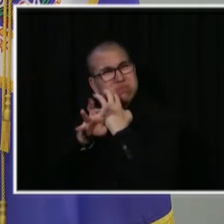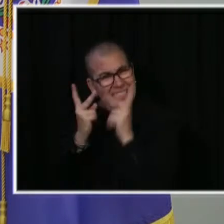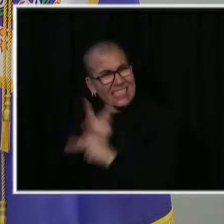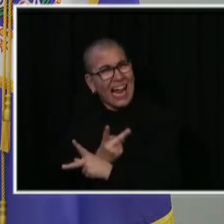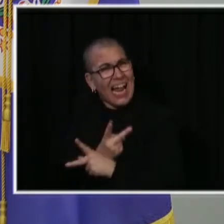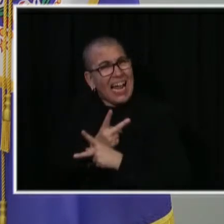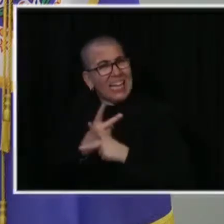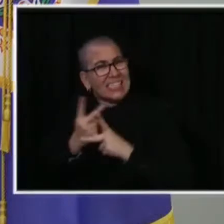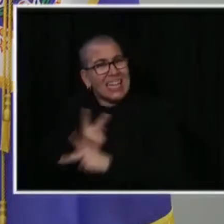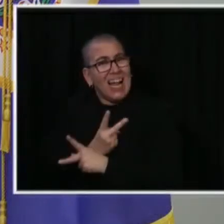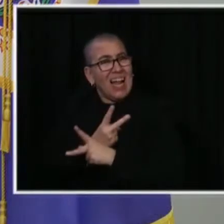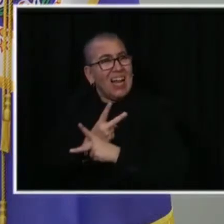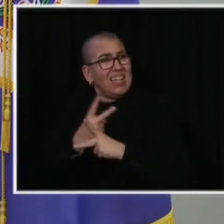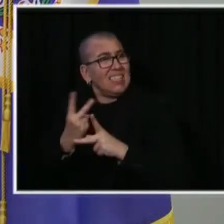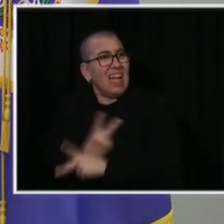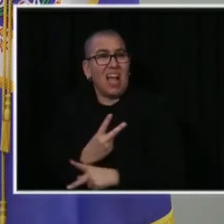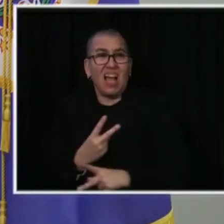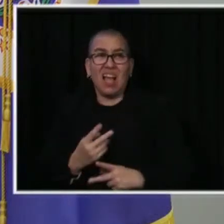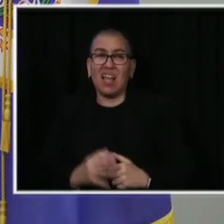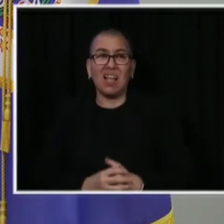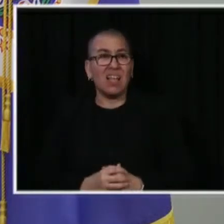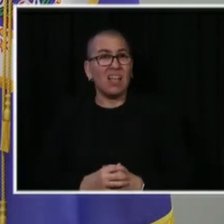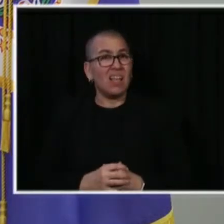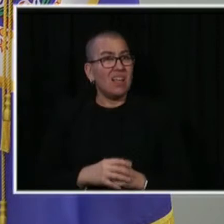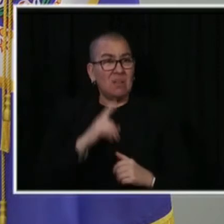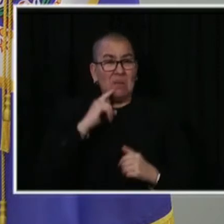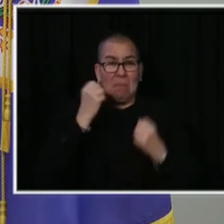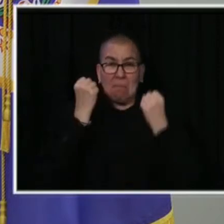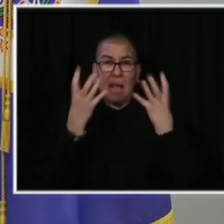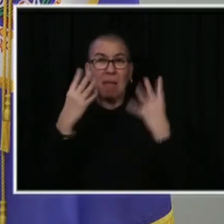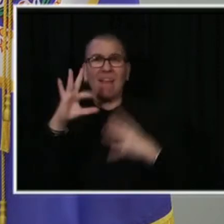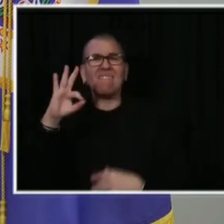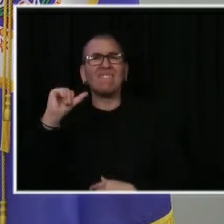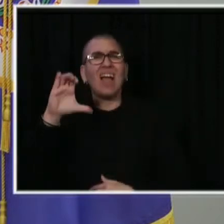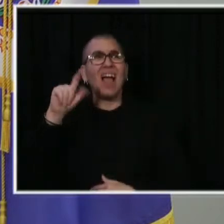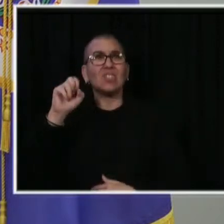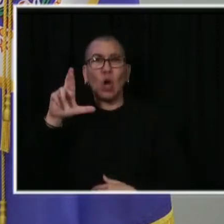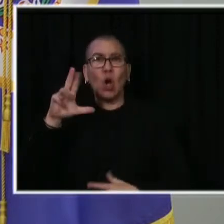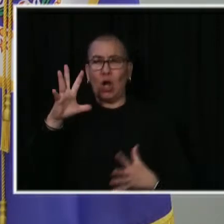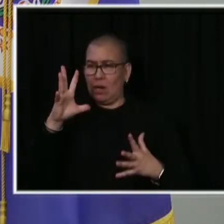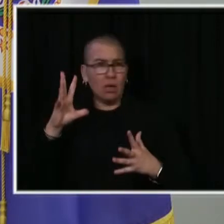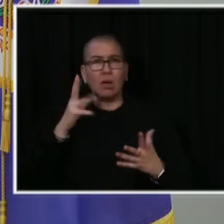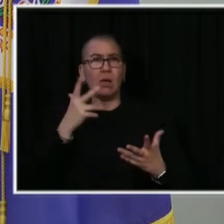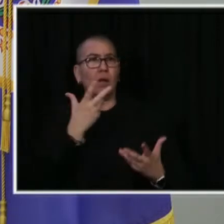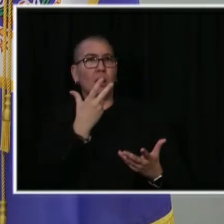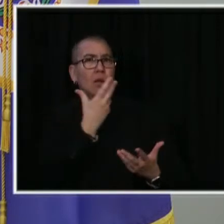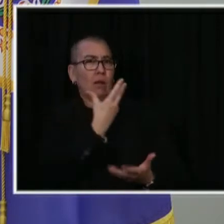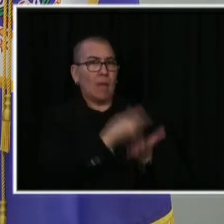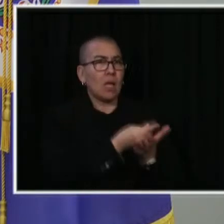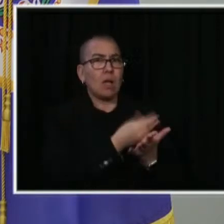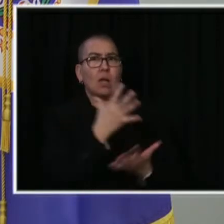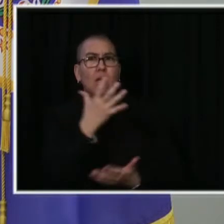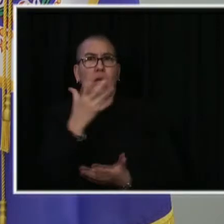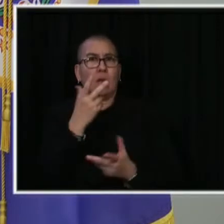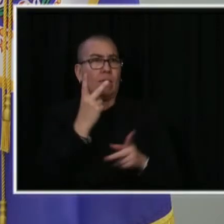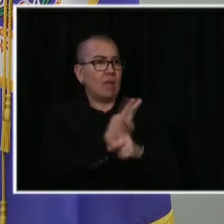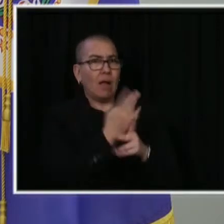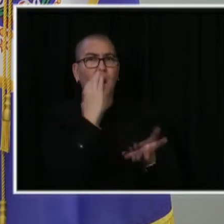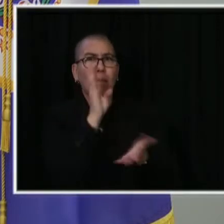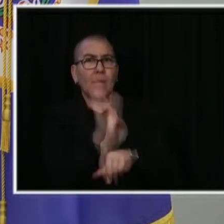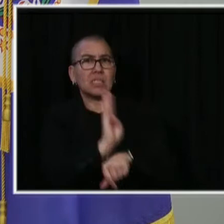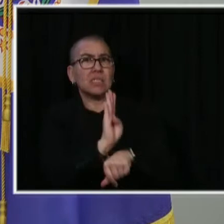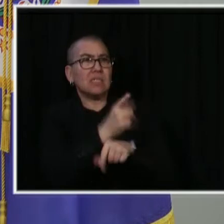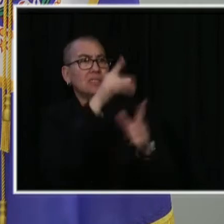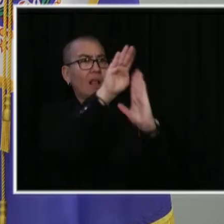long meetings, looking at tons of data, hearing from people with legitimate but often competing perspectives on things.